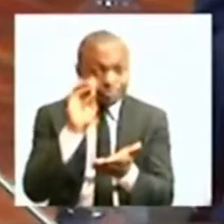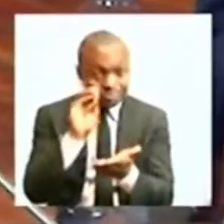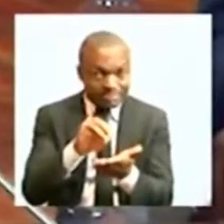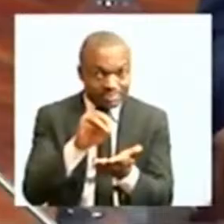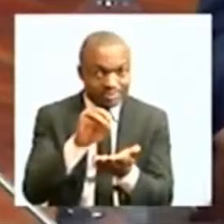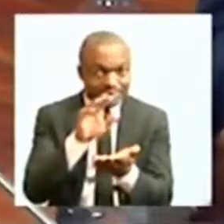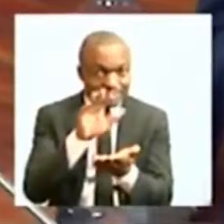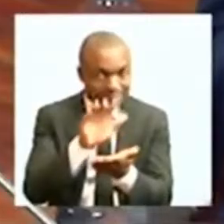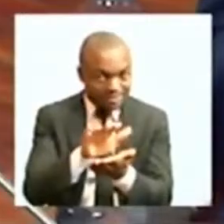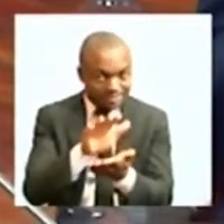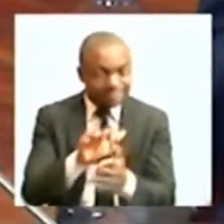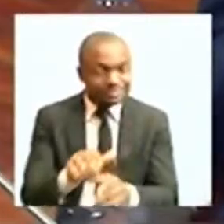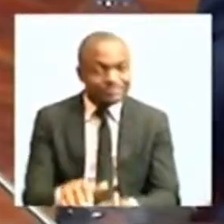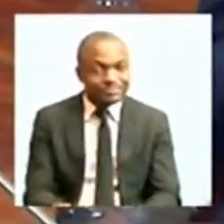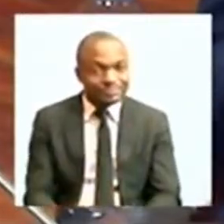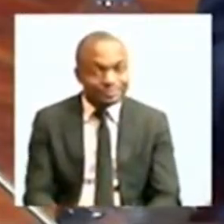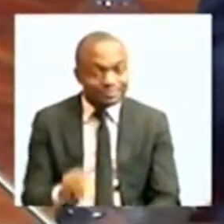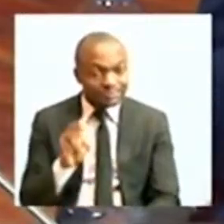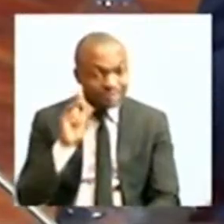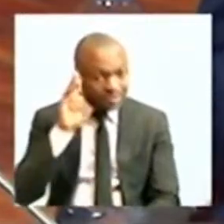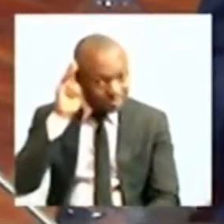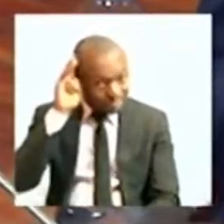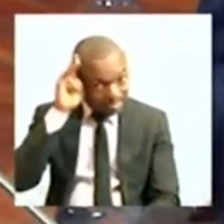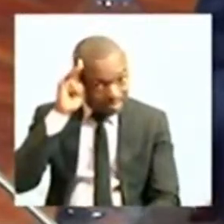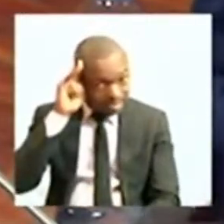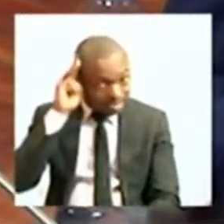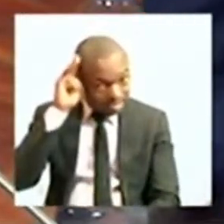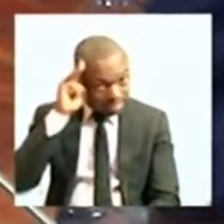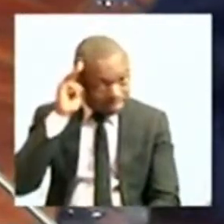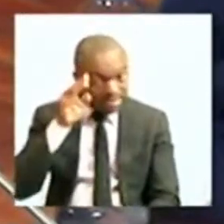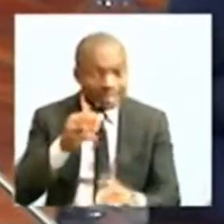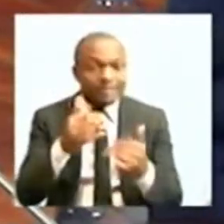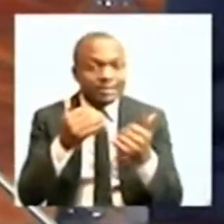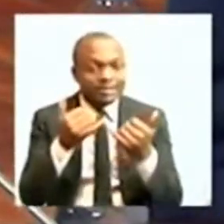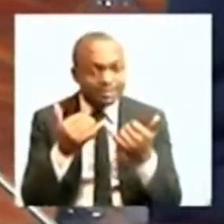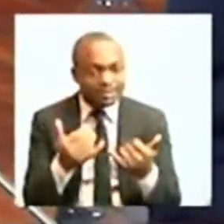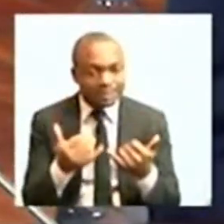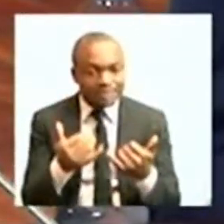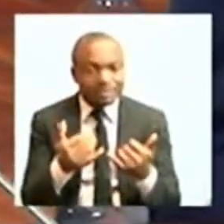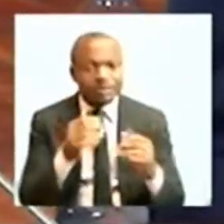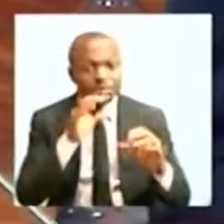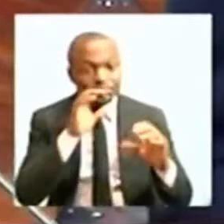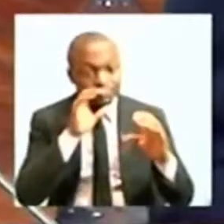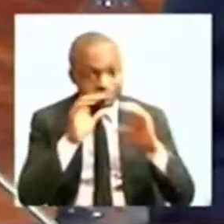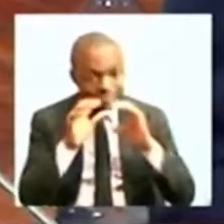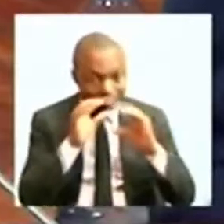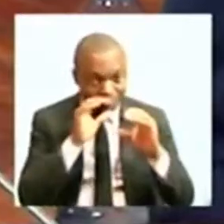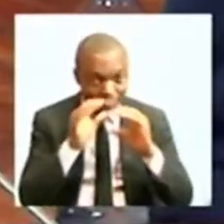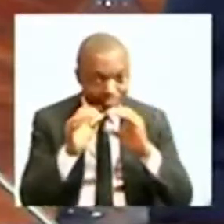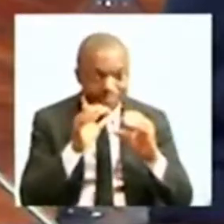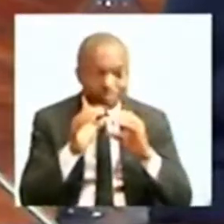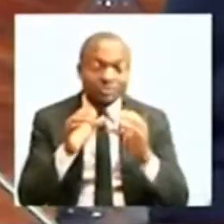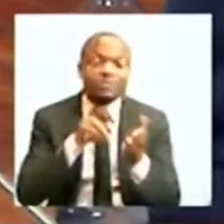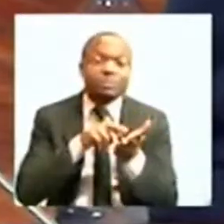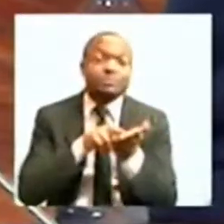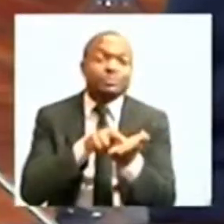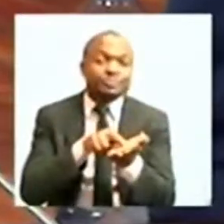the Ministry is now officially communicating and